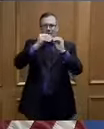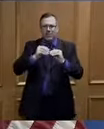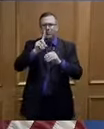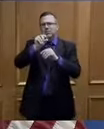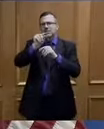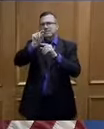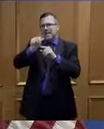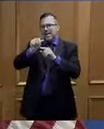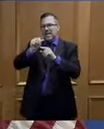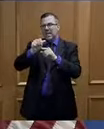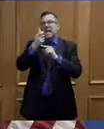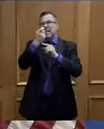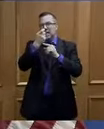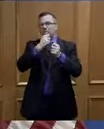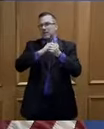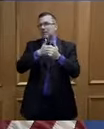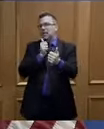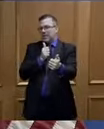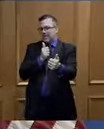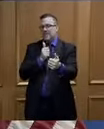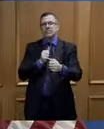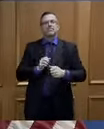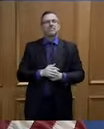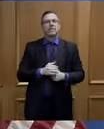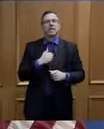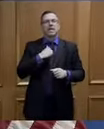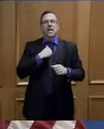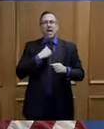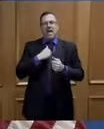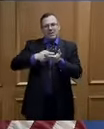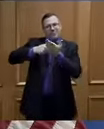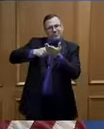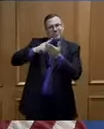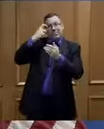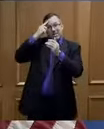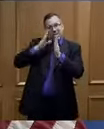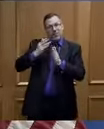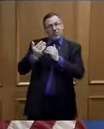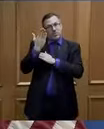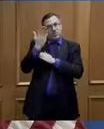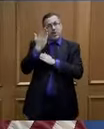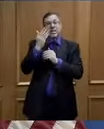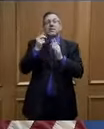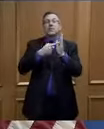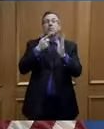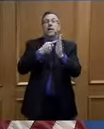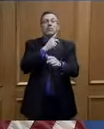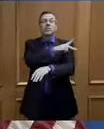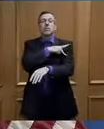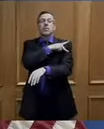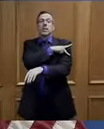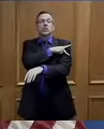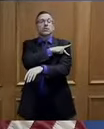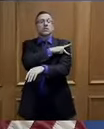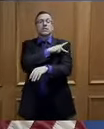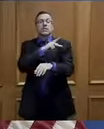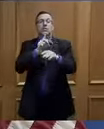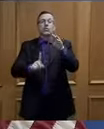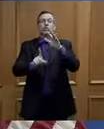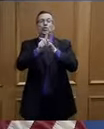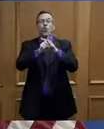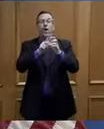is a lag in that. I was talking to the governor about it this morning. Oftentimes these patients present with